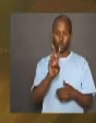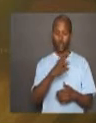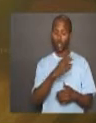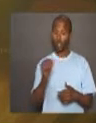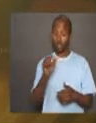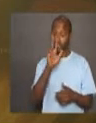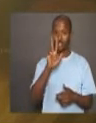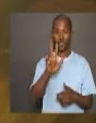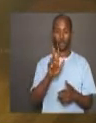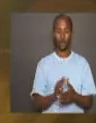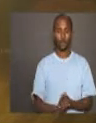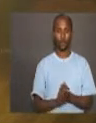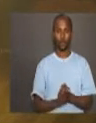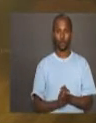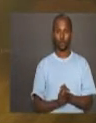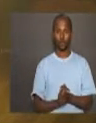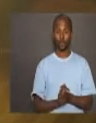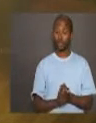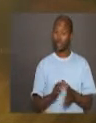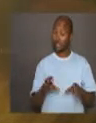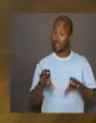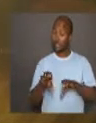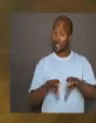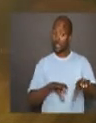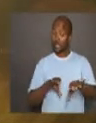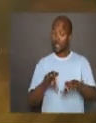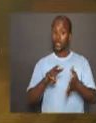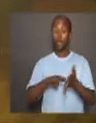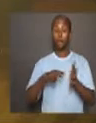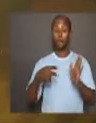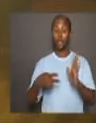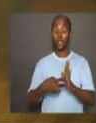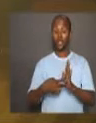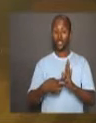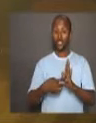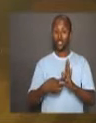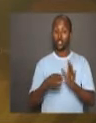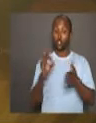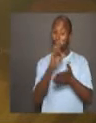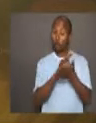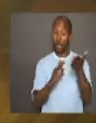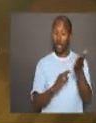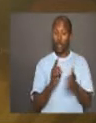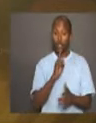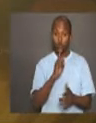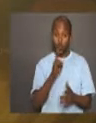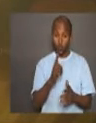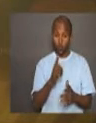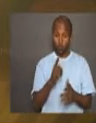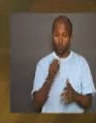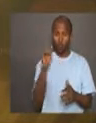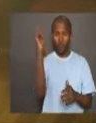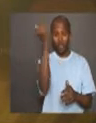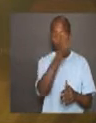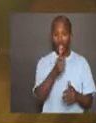and 3. Does this mean that the formula is true for